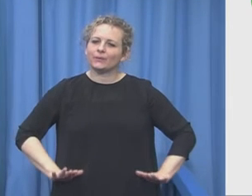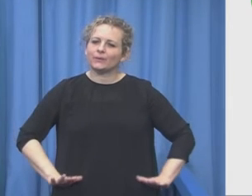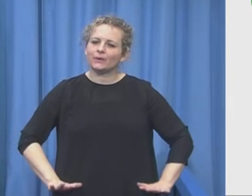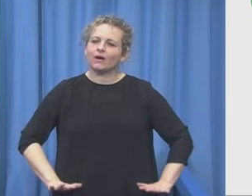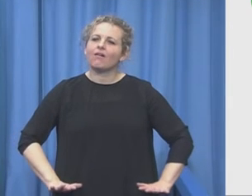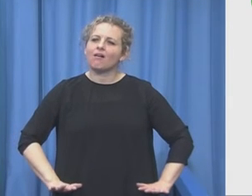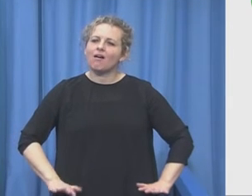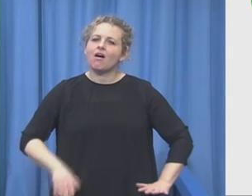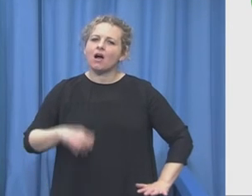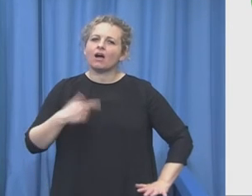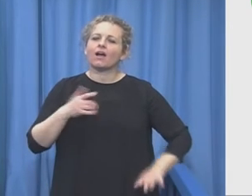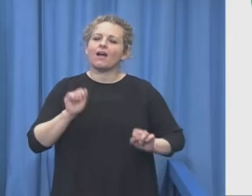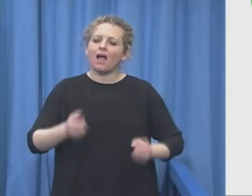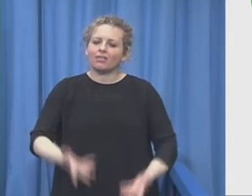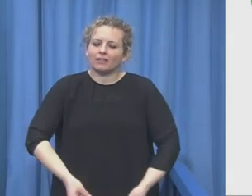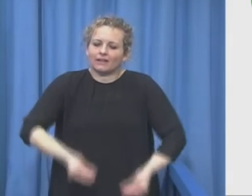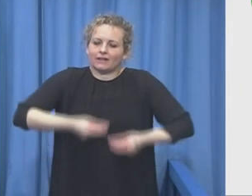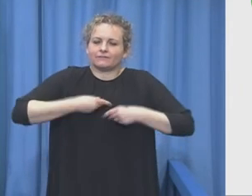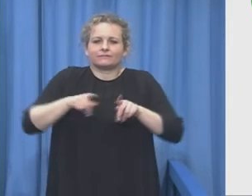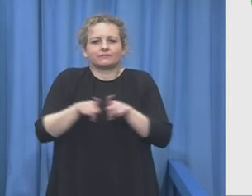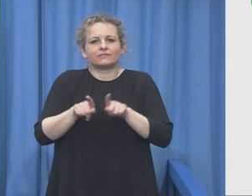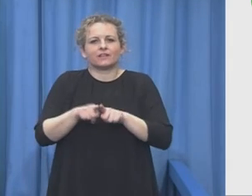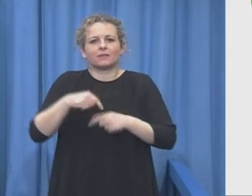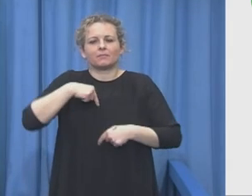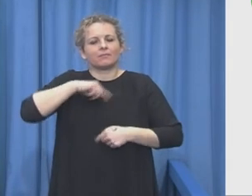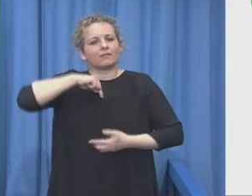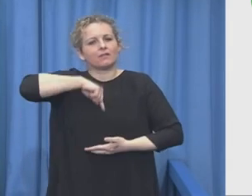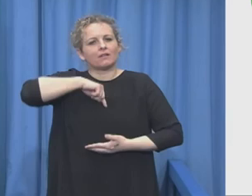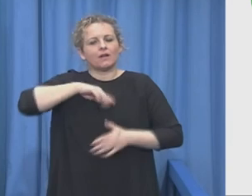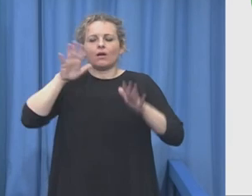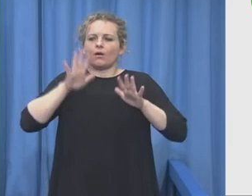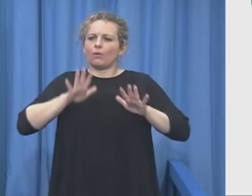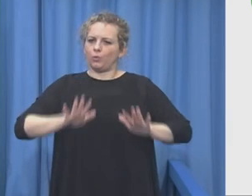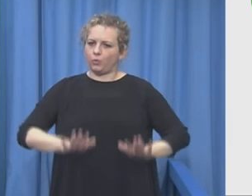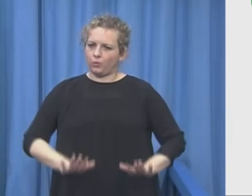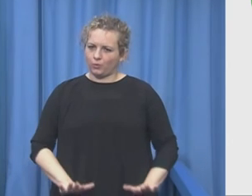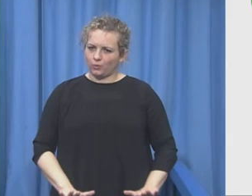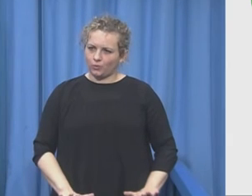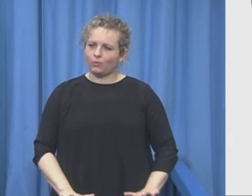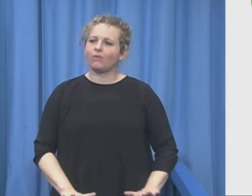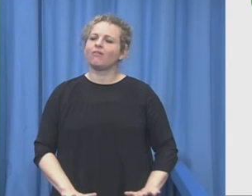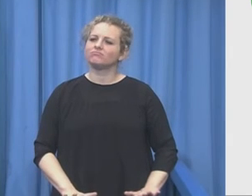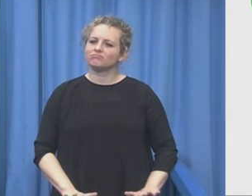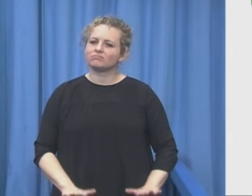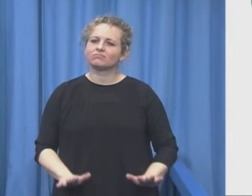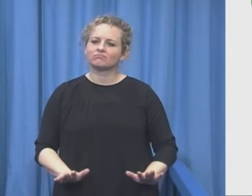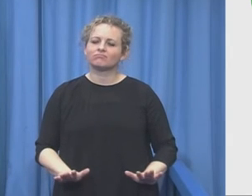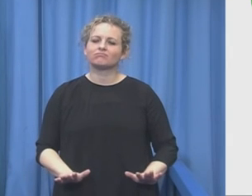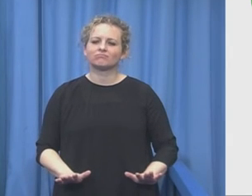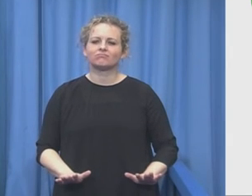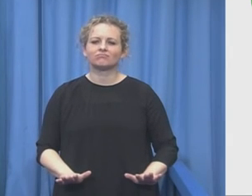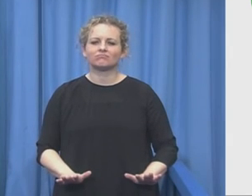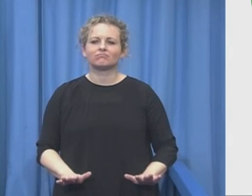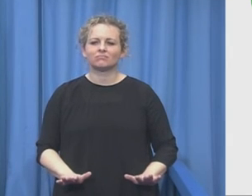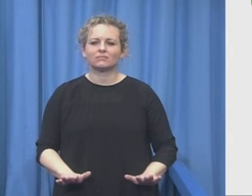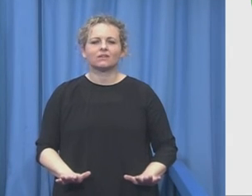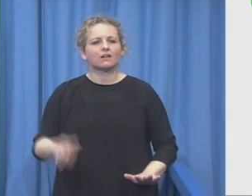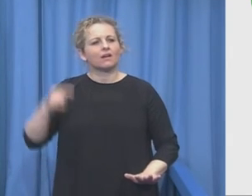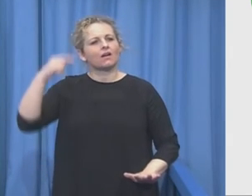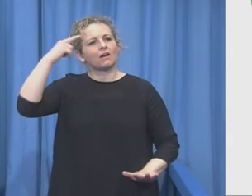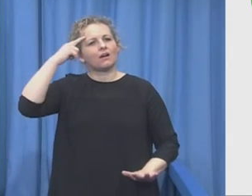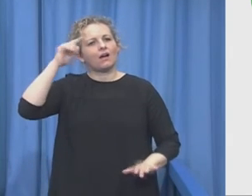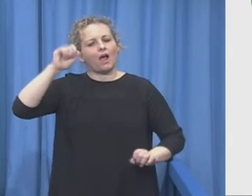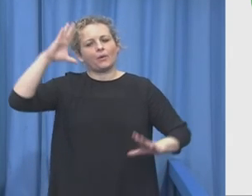which radiates, informs, inspires how we do well in